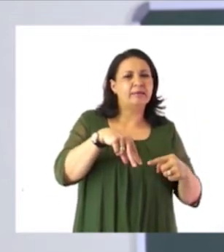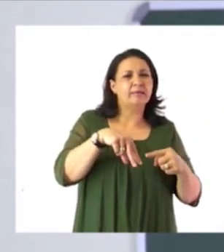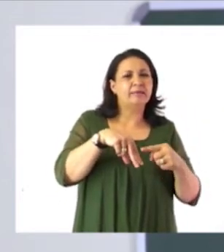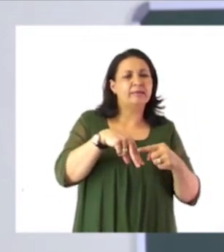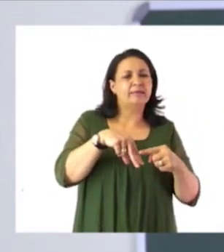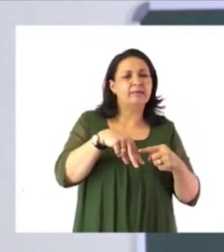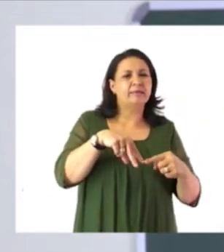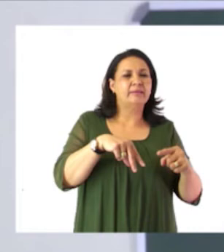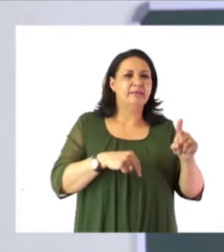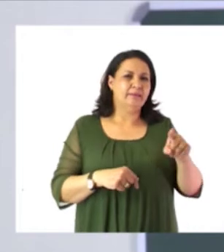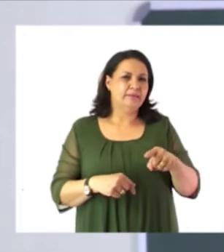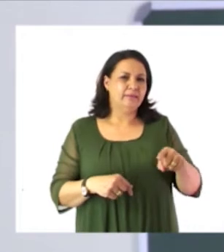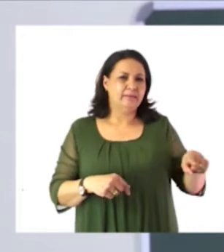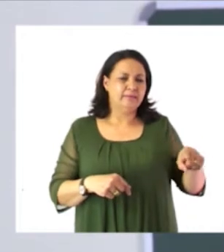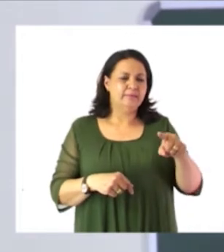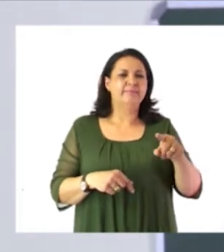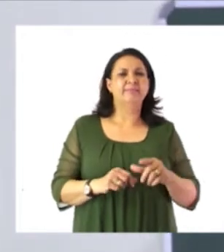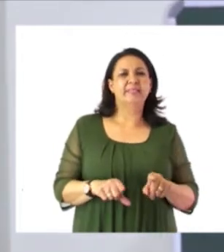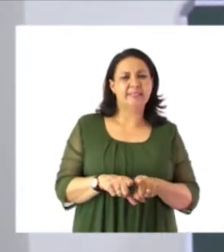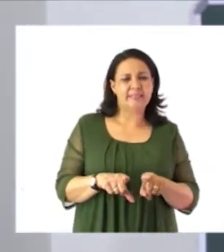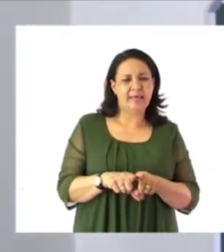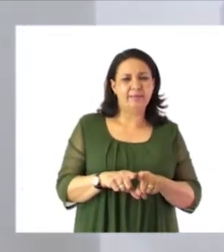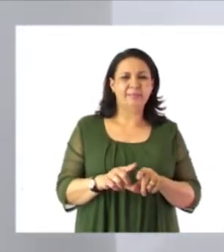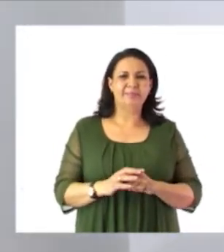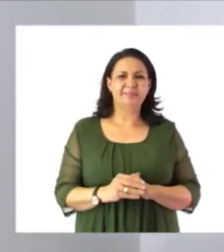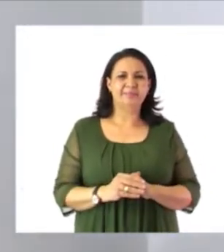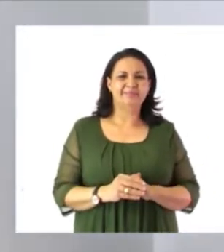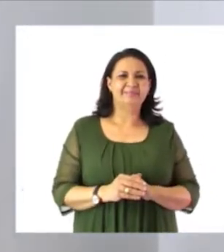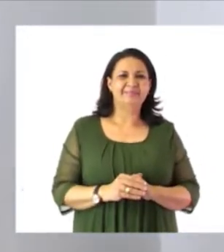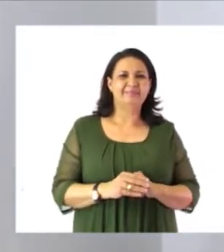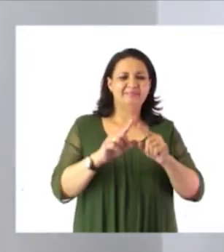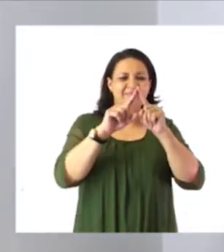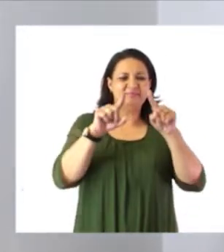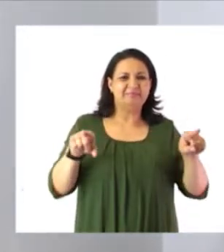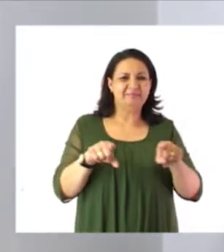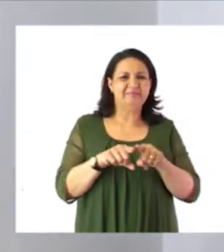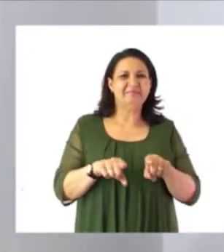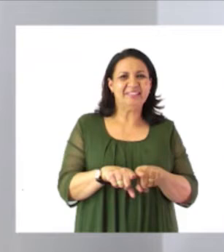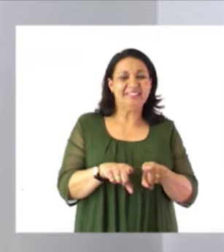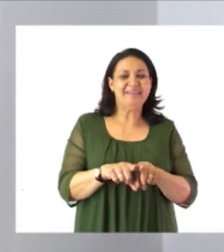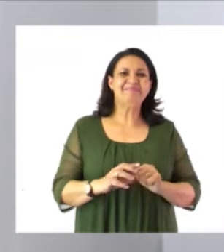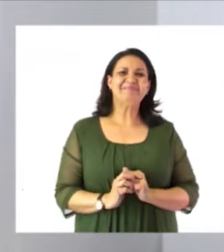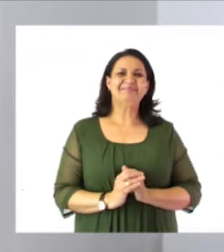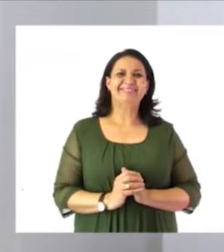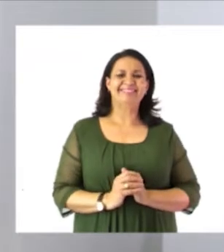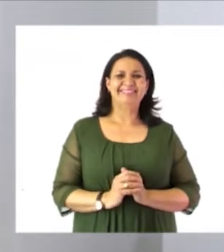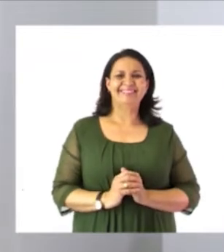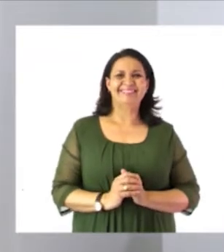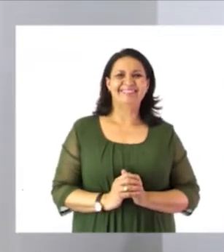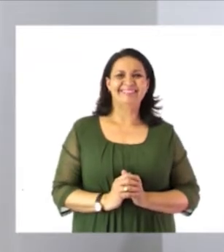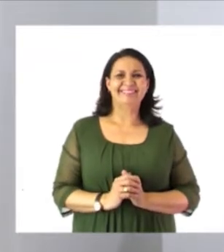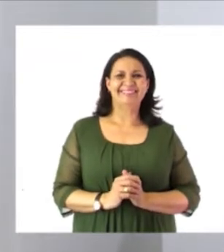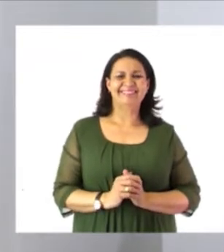and our legs, which is like a triangle. Does it look the same? Yes, I'm